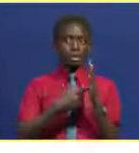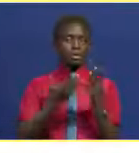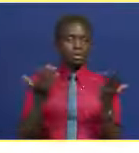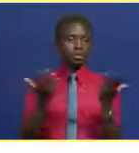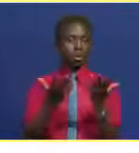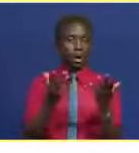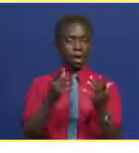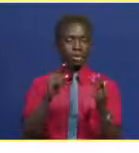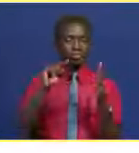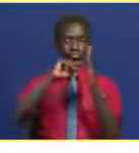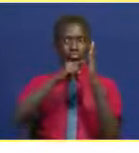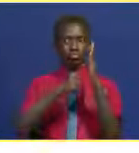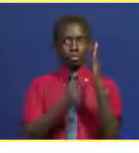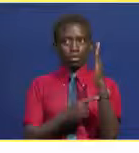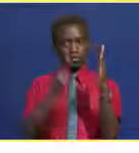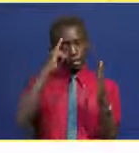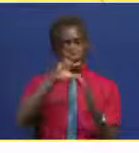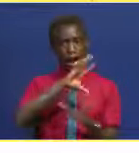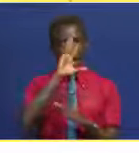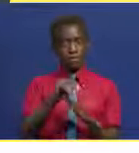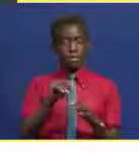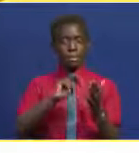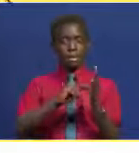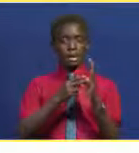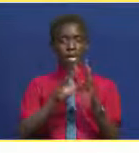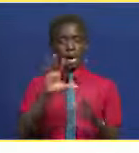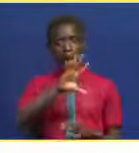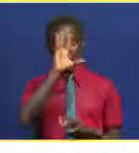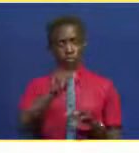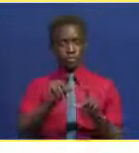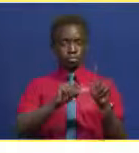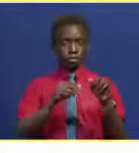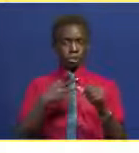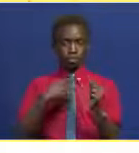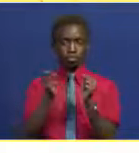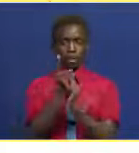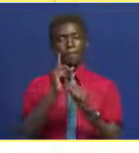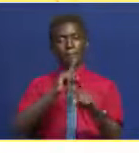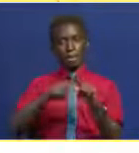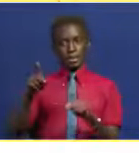qualification, and will be among the 12 women from Africa who will compete in judo.